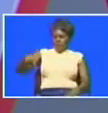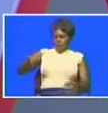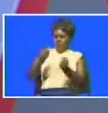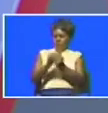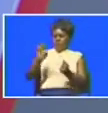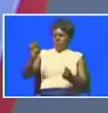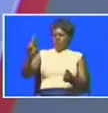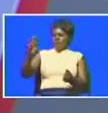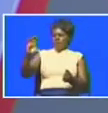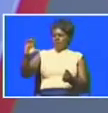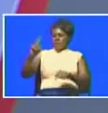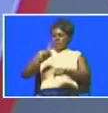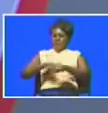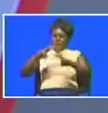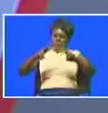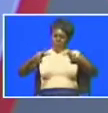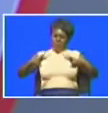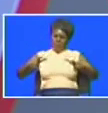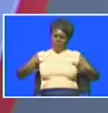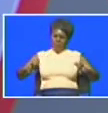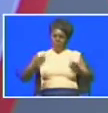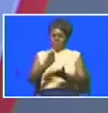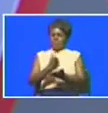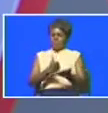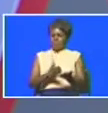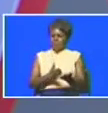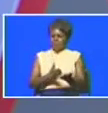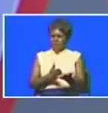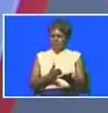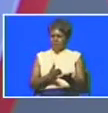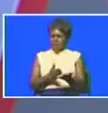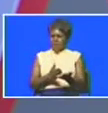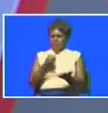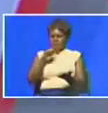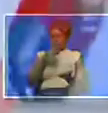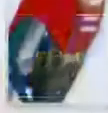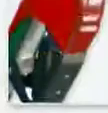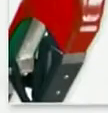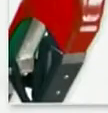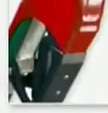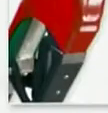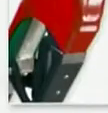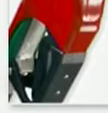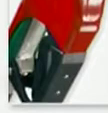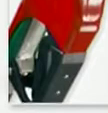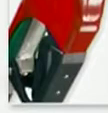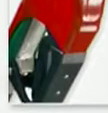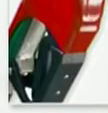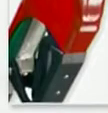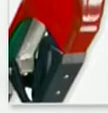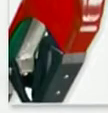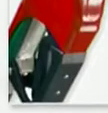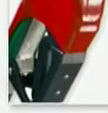Commission following an inspection by the sector. In a new survey, test from 19 petrol stations turned out to